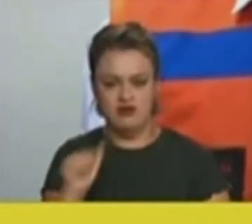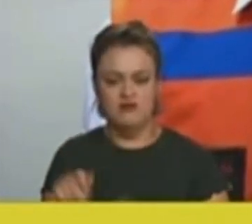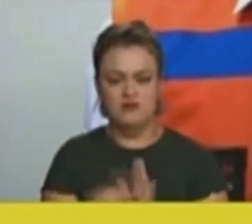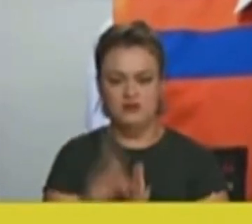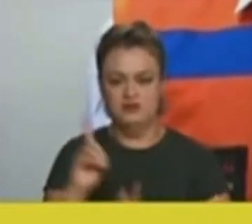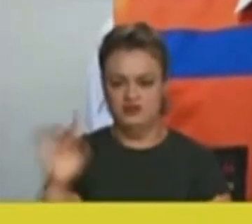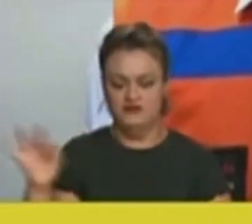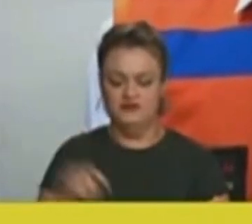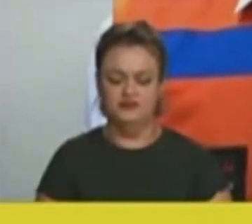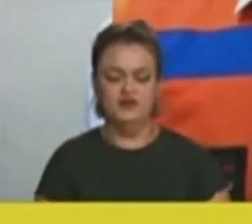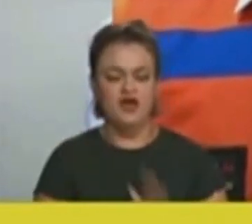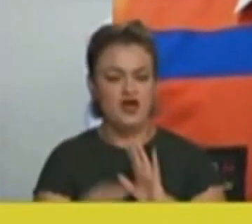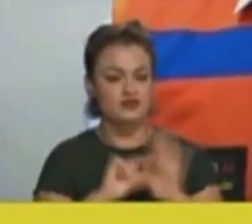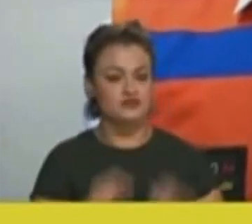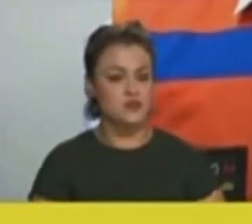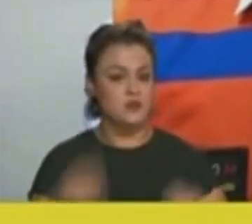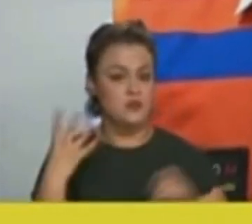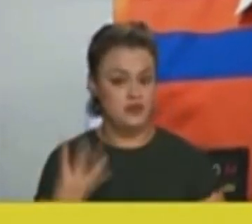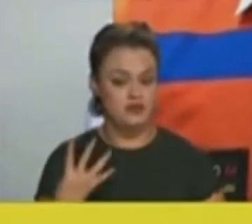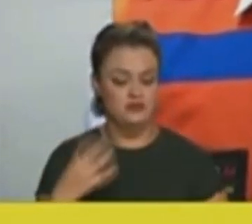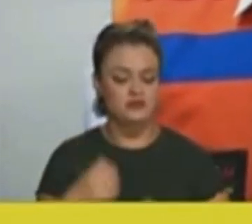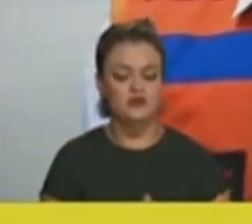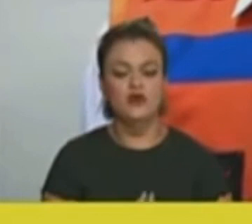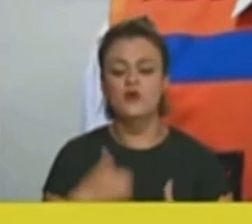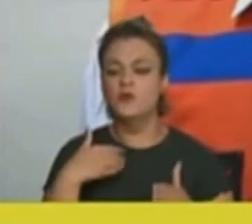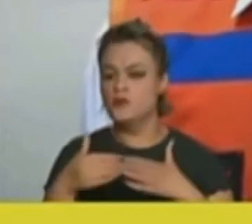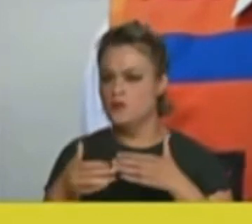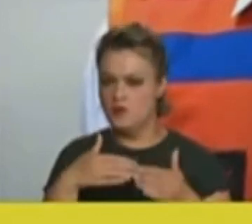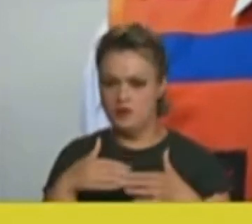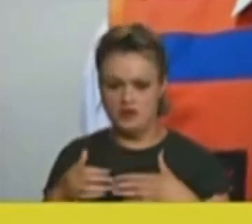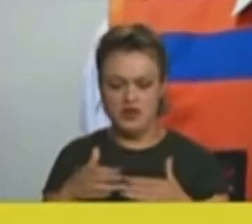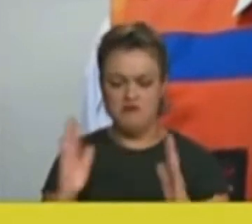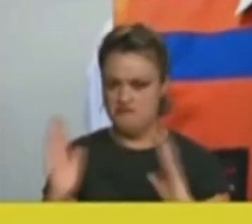There could have a petition